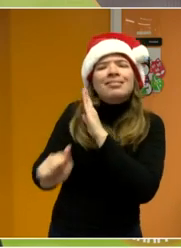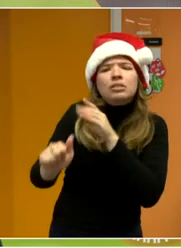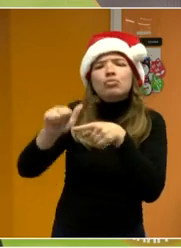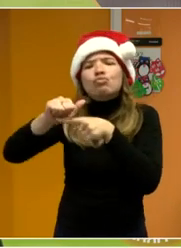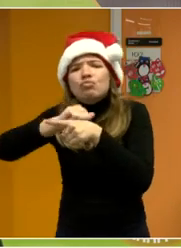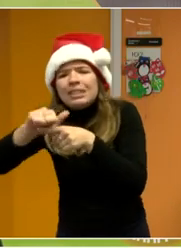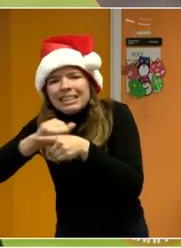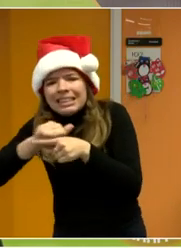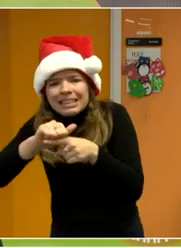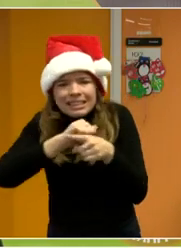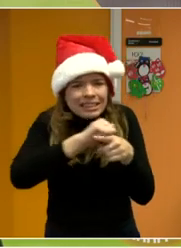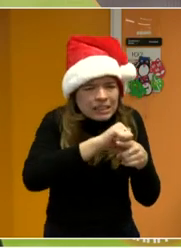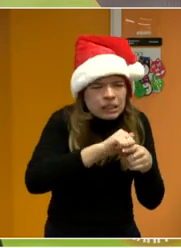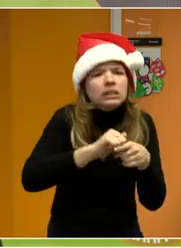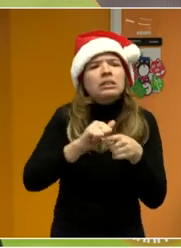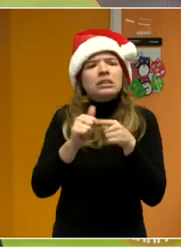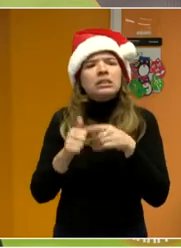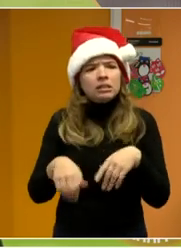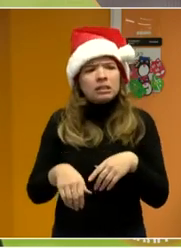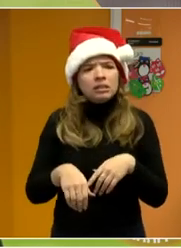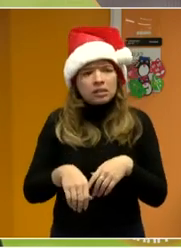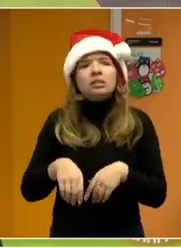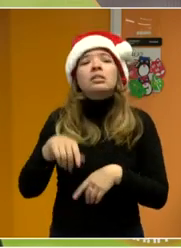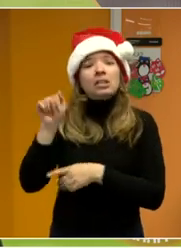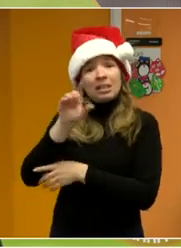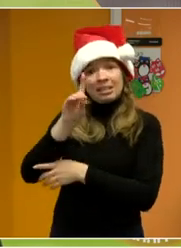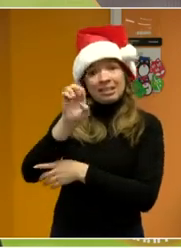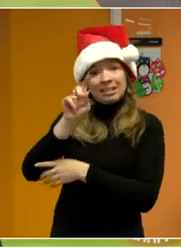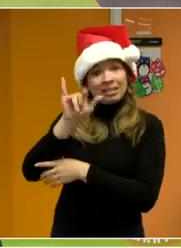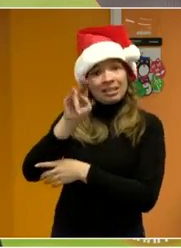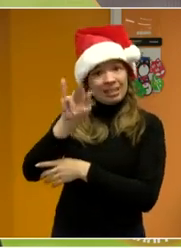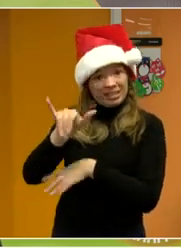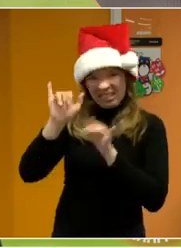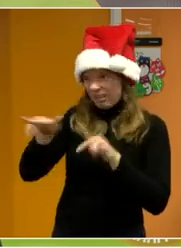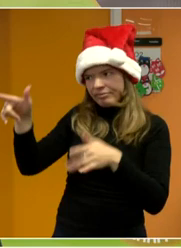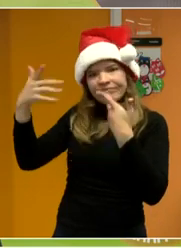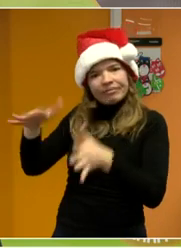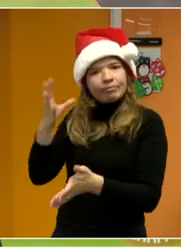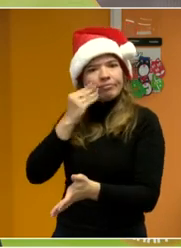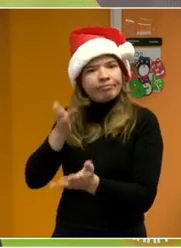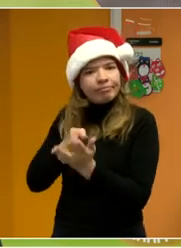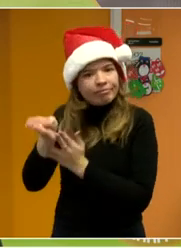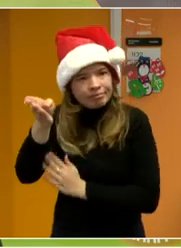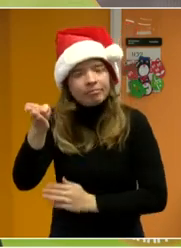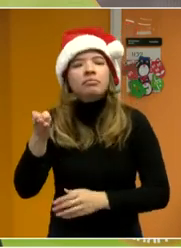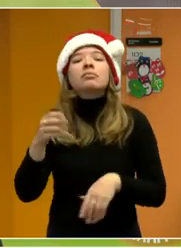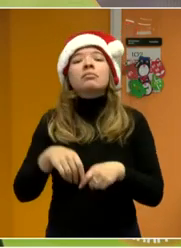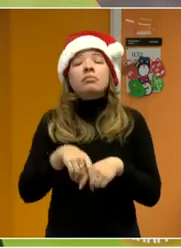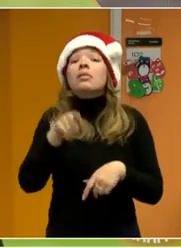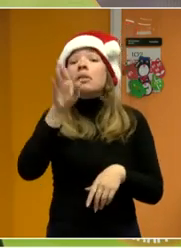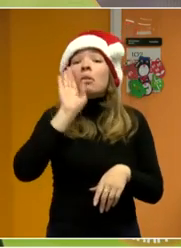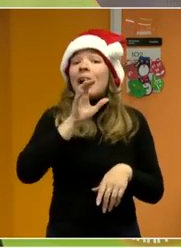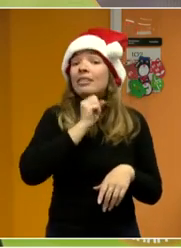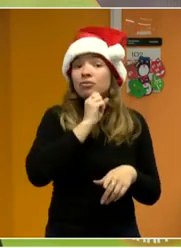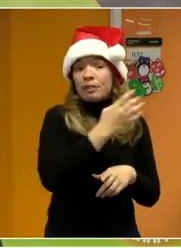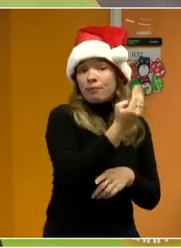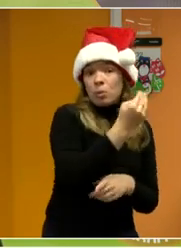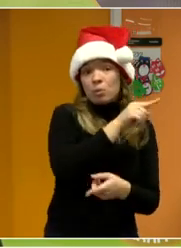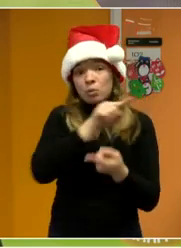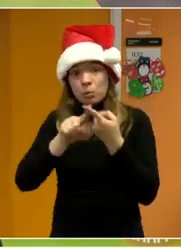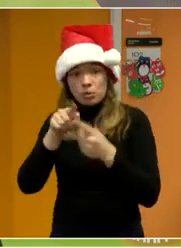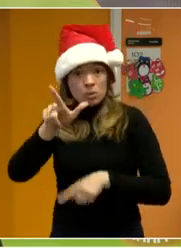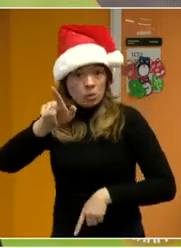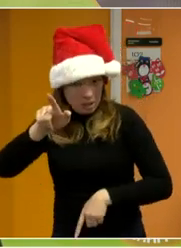what Destiny spoke about. They're available for young people between the ages of 14 and 21, and they also